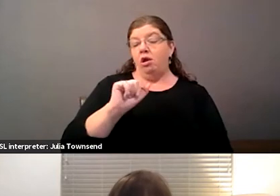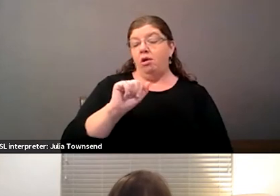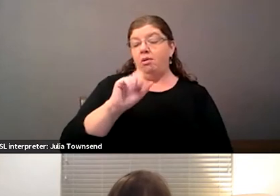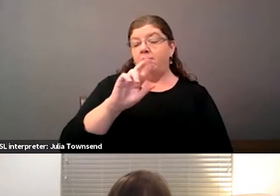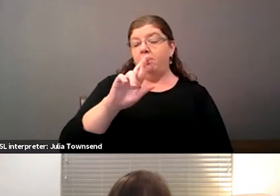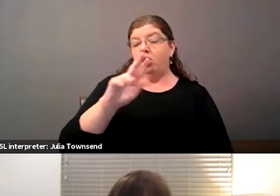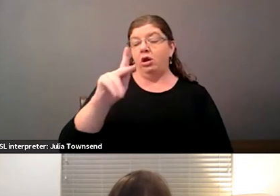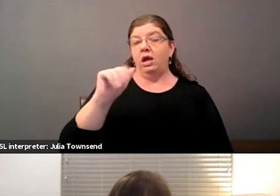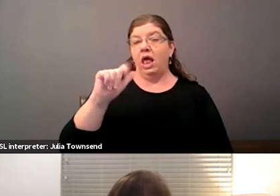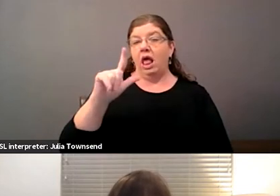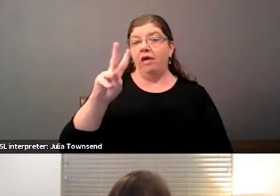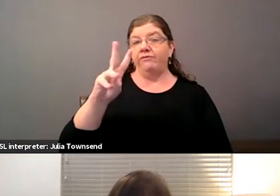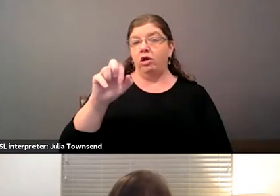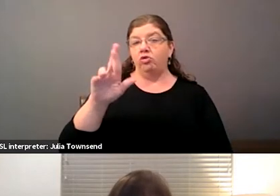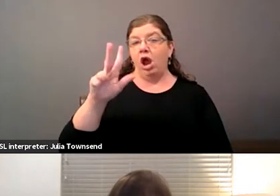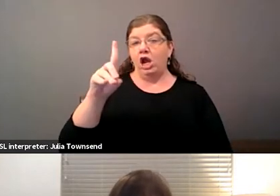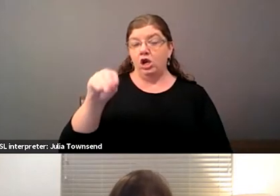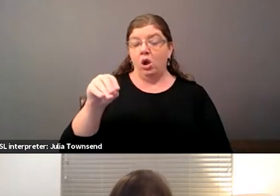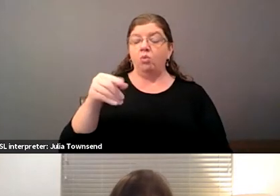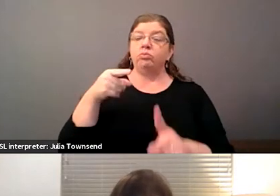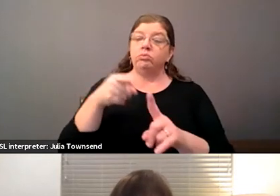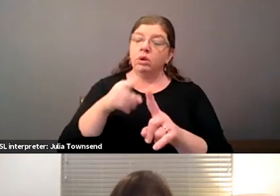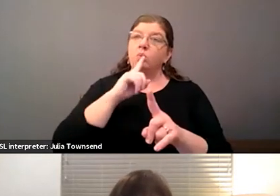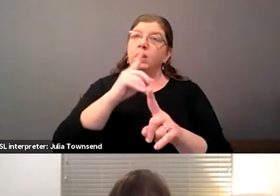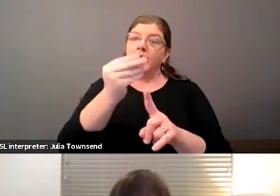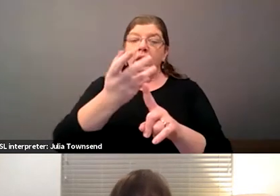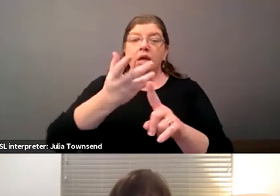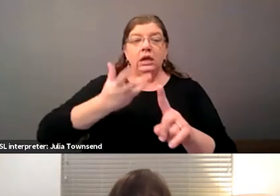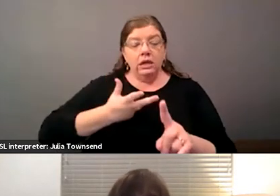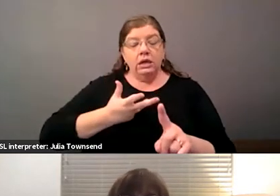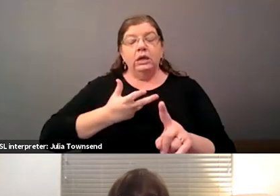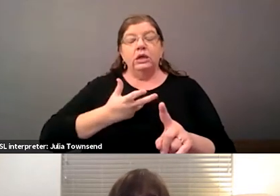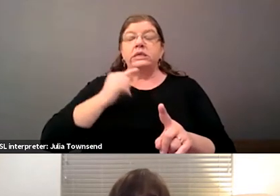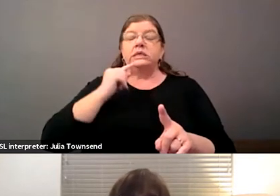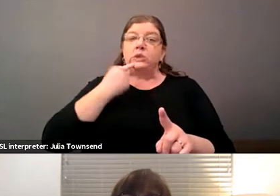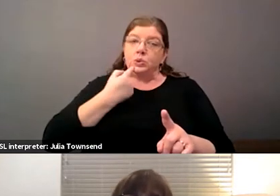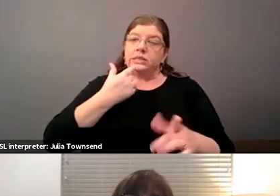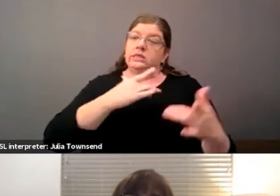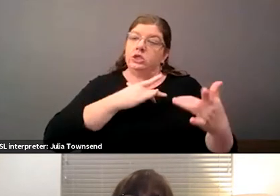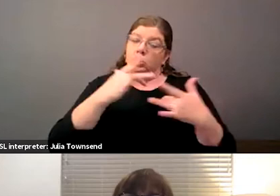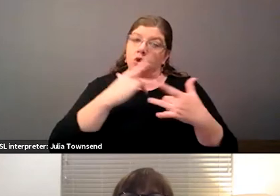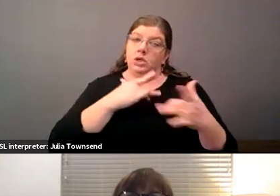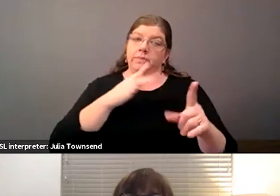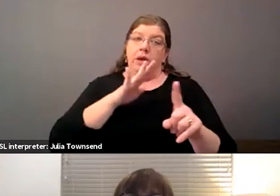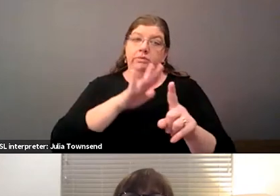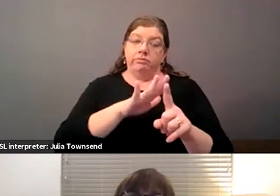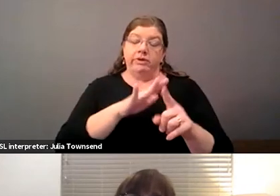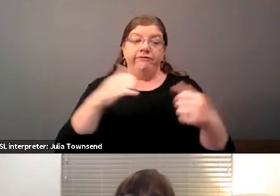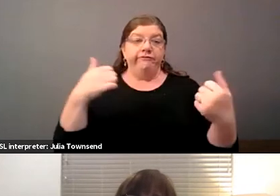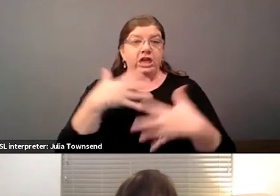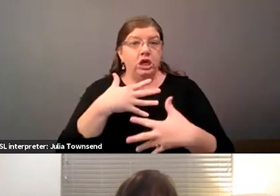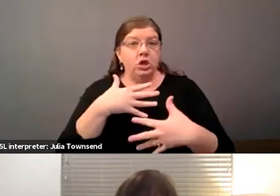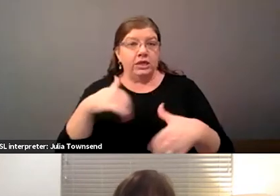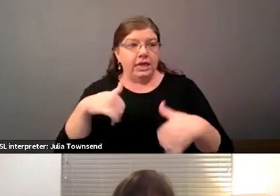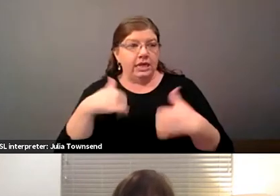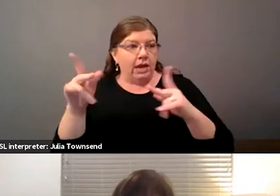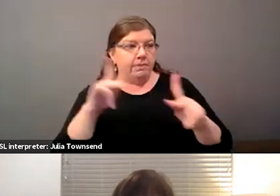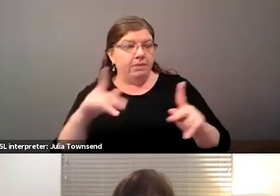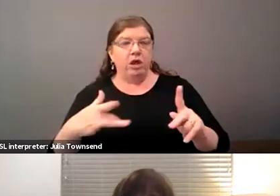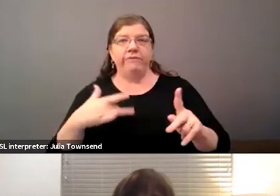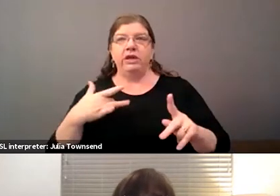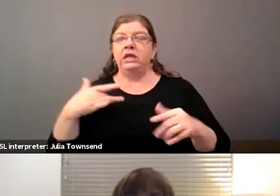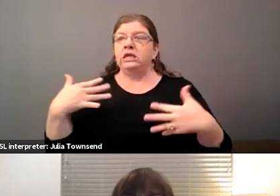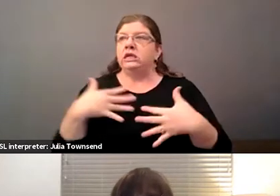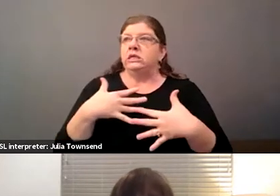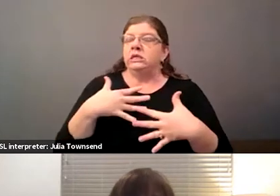uh also just really shared the grave concern about his fear that young people are feeling these